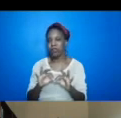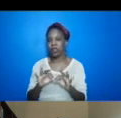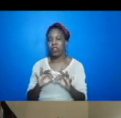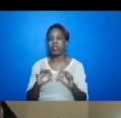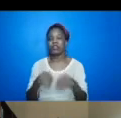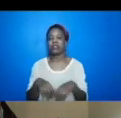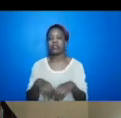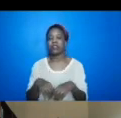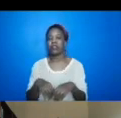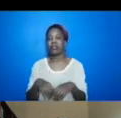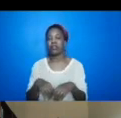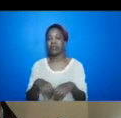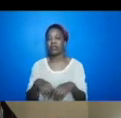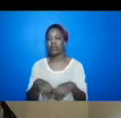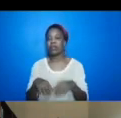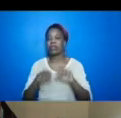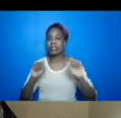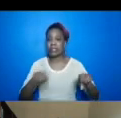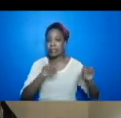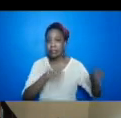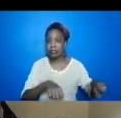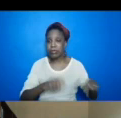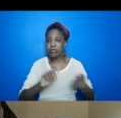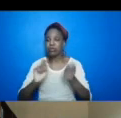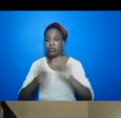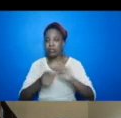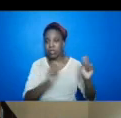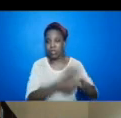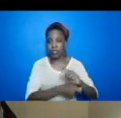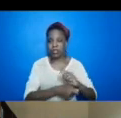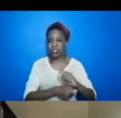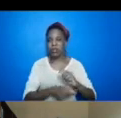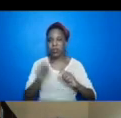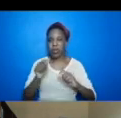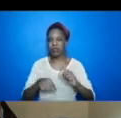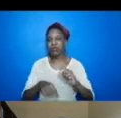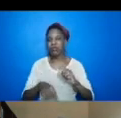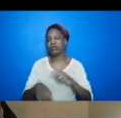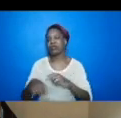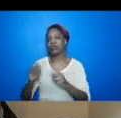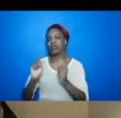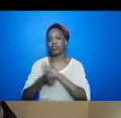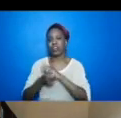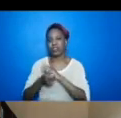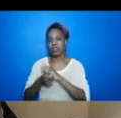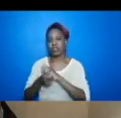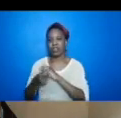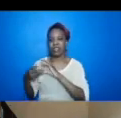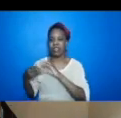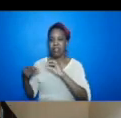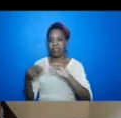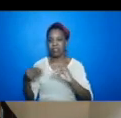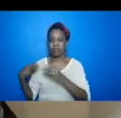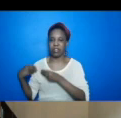have to transform societal and cultural narratives. That's the nature of the work. And that's the purpose and the intention of